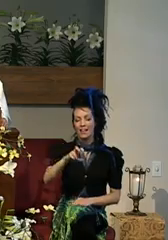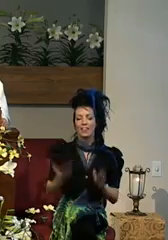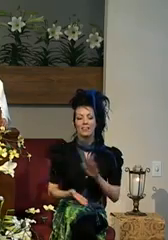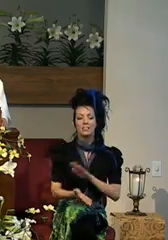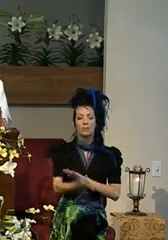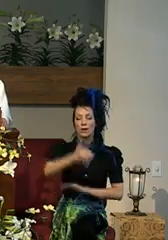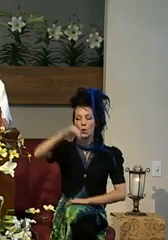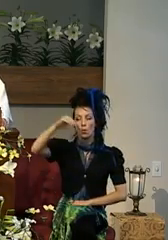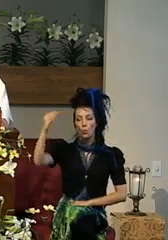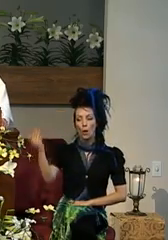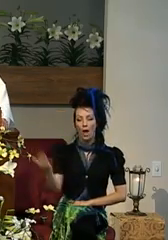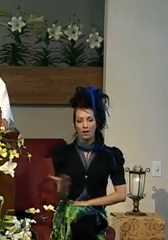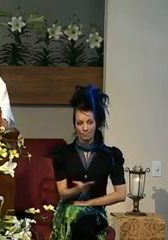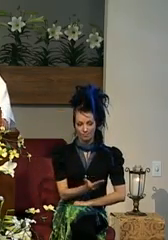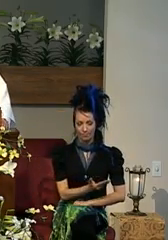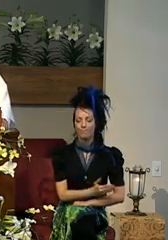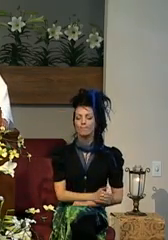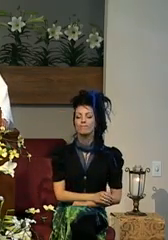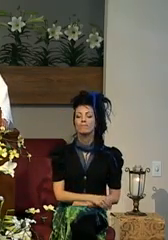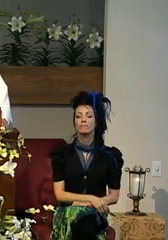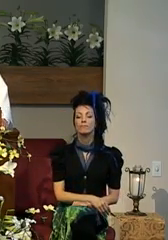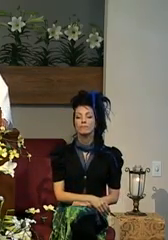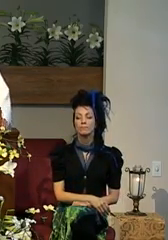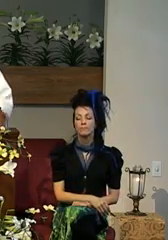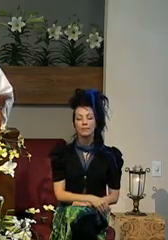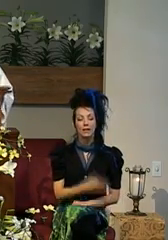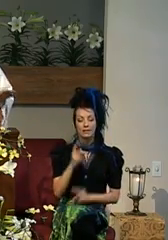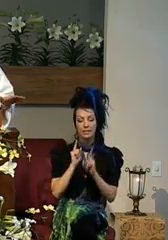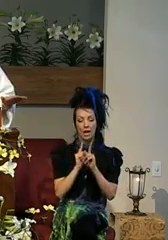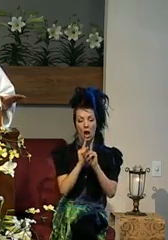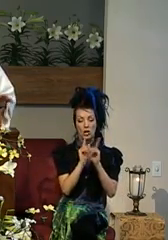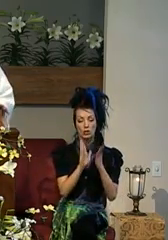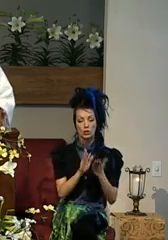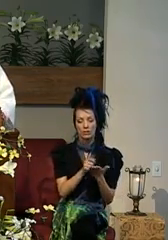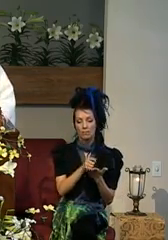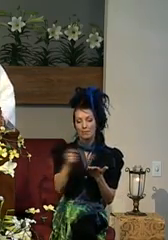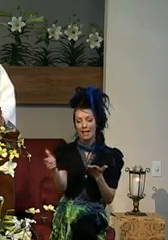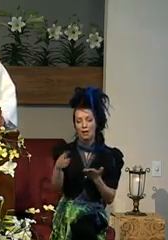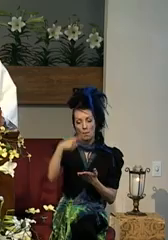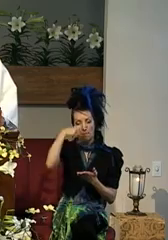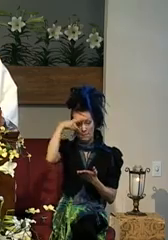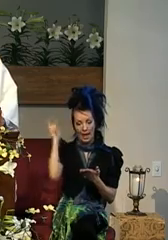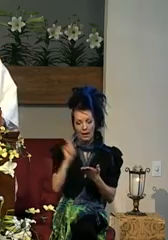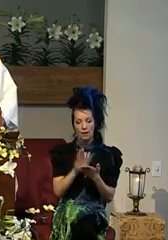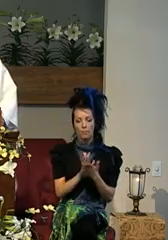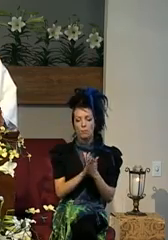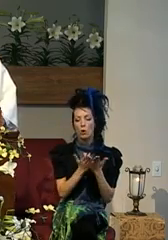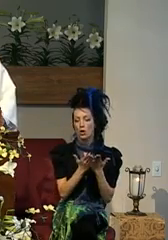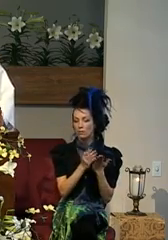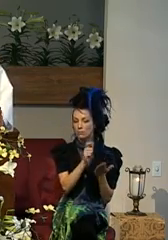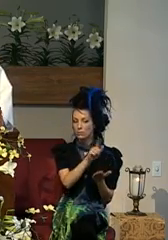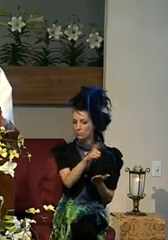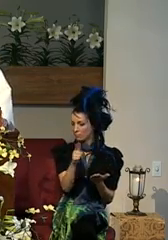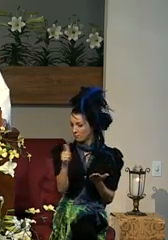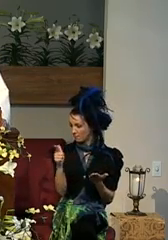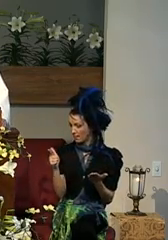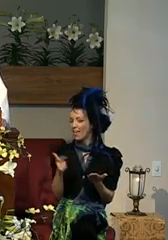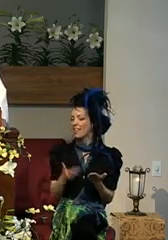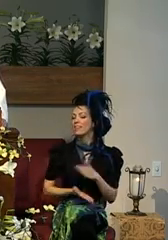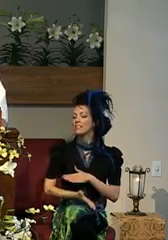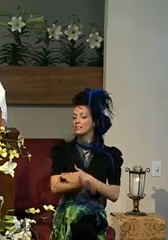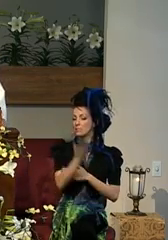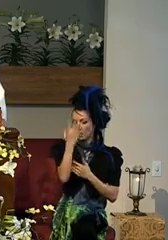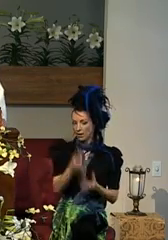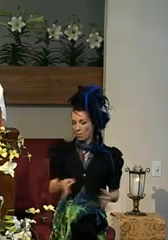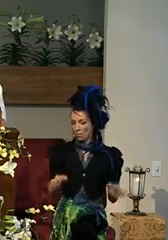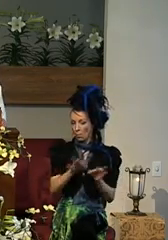morning. Welcome to you. You'll note that the ushers have passed out the welcome tablets, so please do pass those along the row this morning. Important